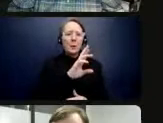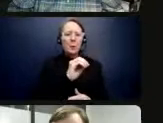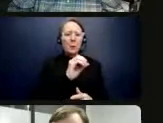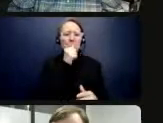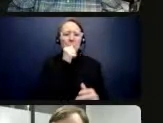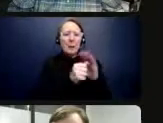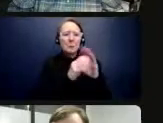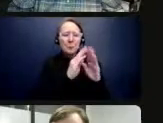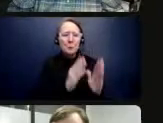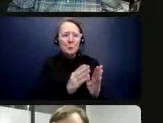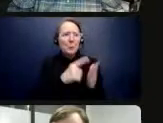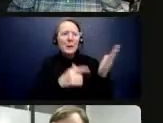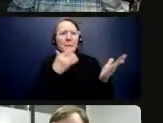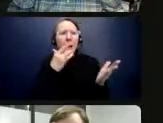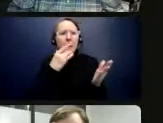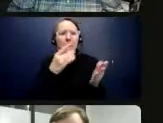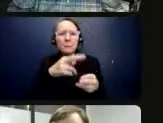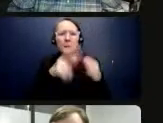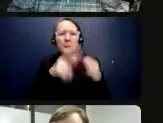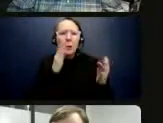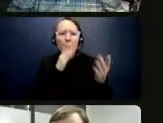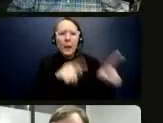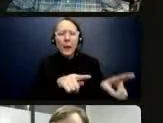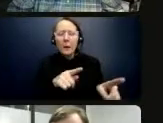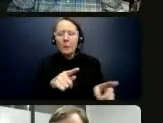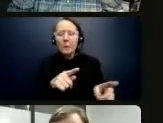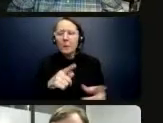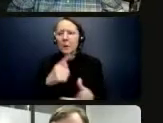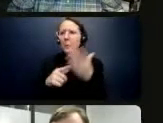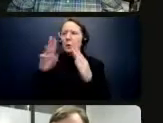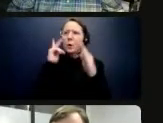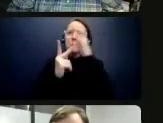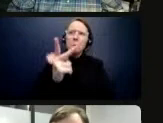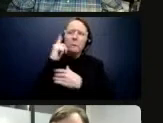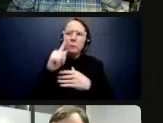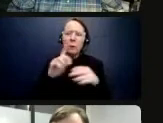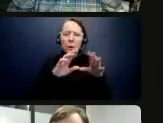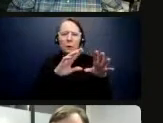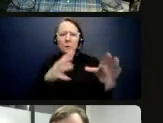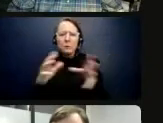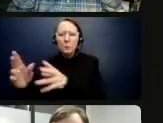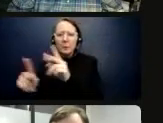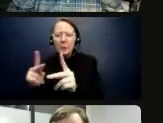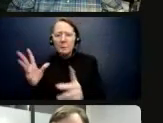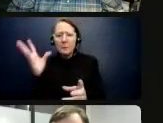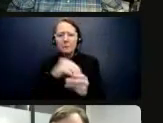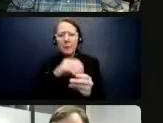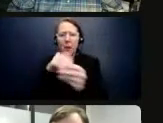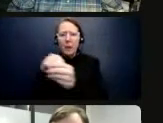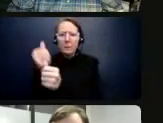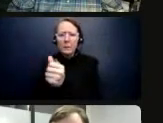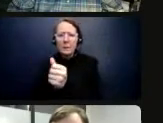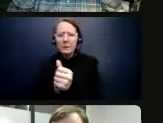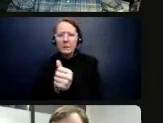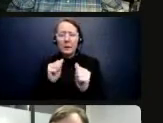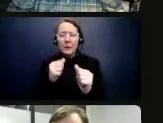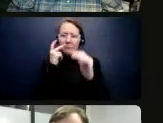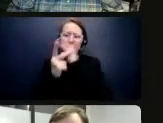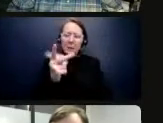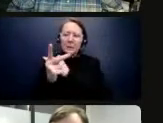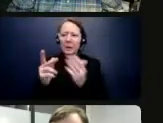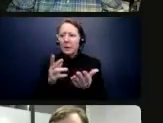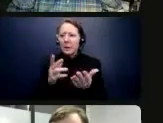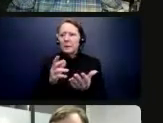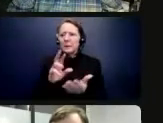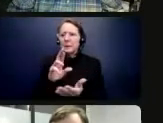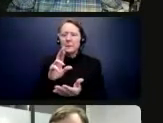How do you project the population currently and be able to make some long-term projections related to the return on investment